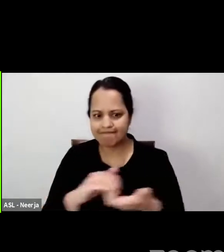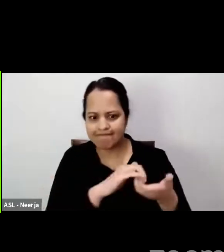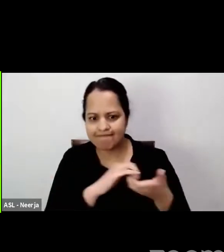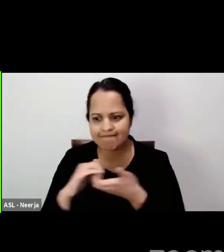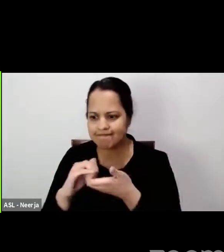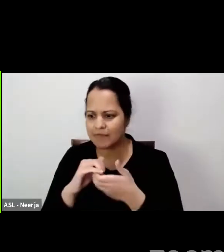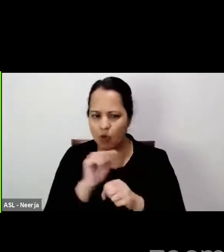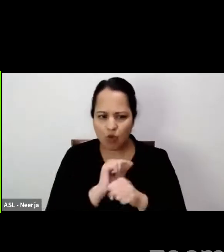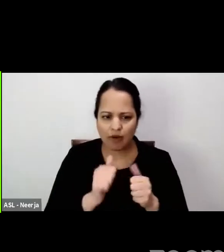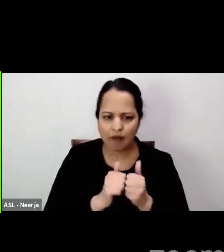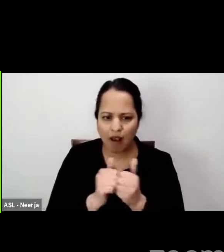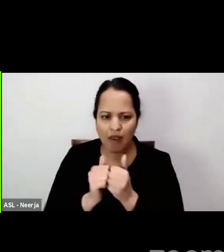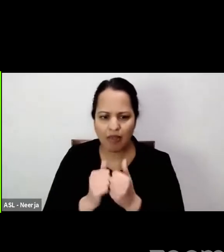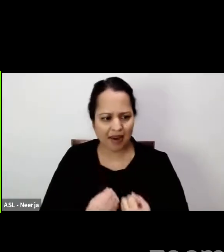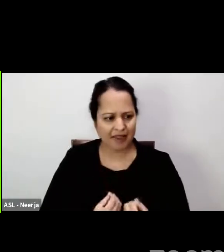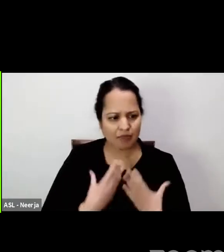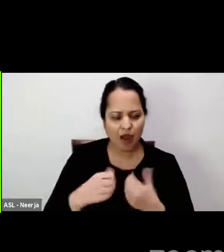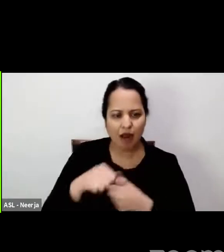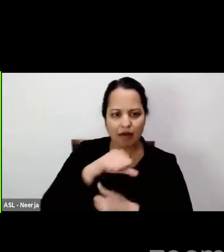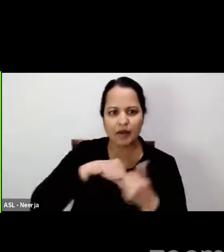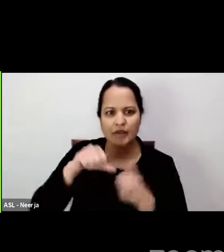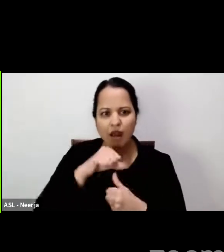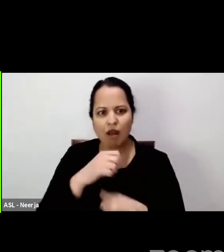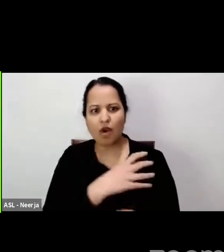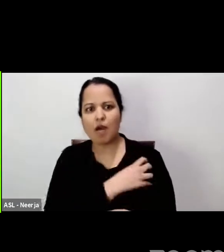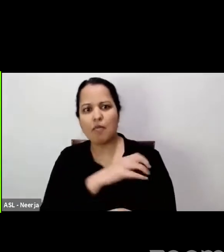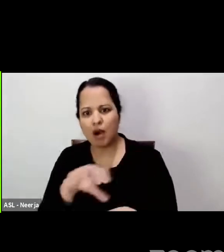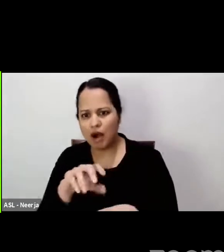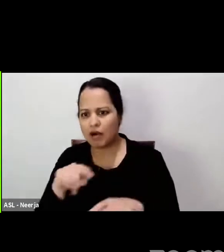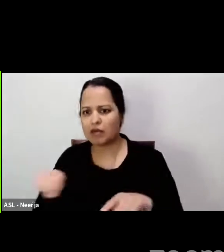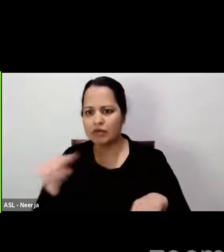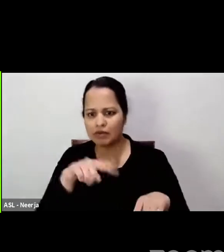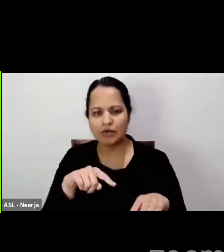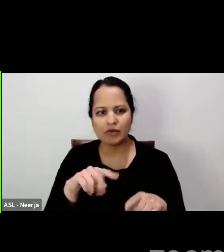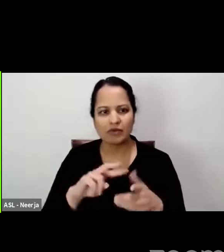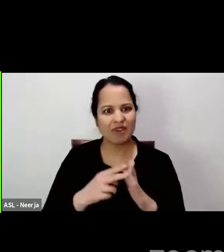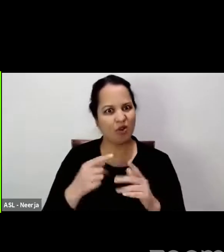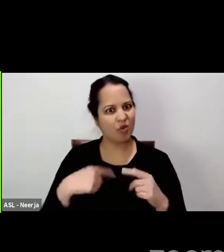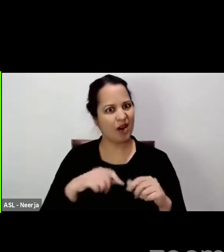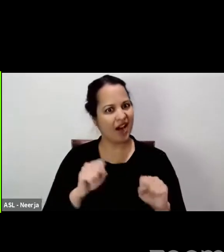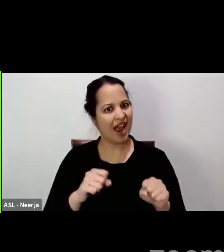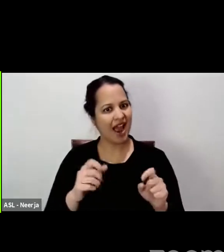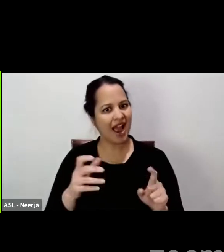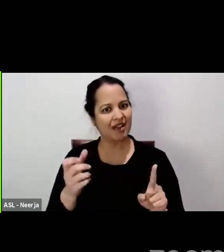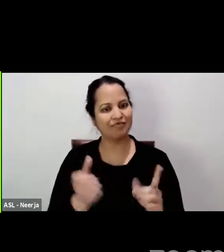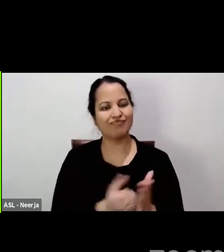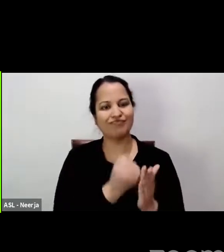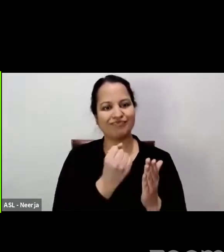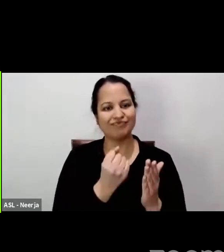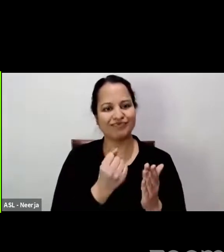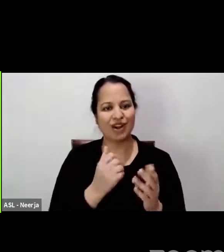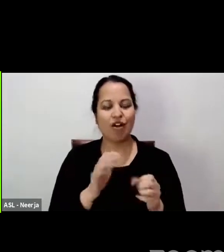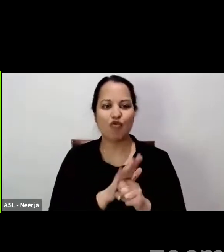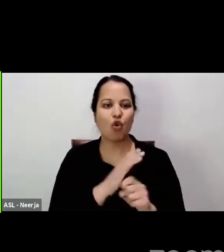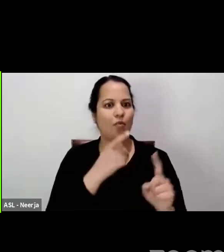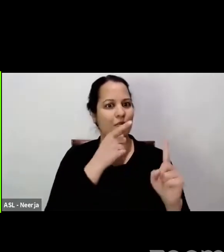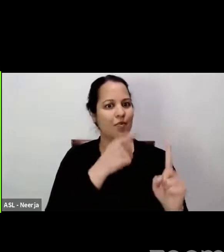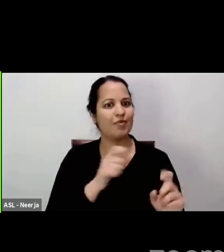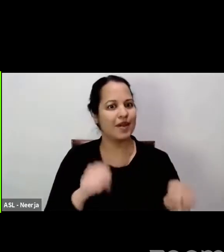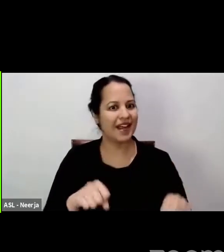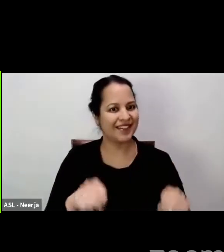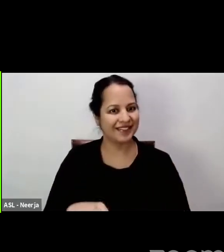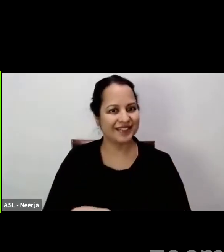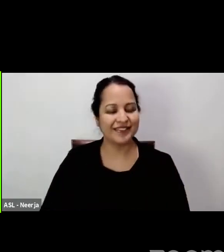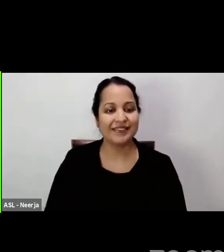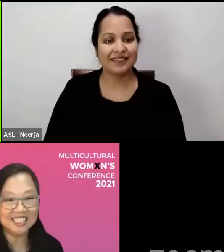empower so that we can achieve our full potential. So I look forward to seeing everyone